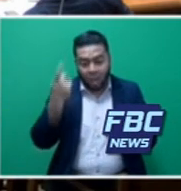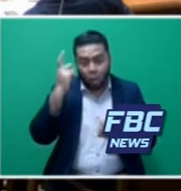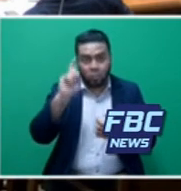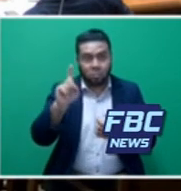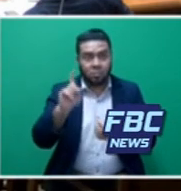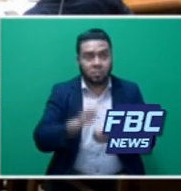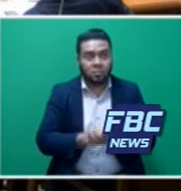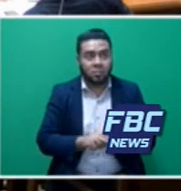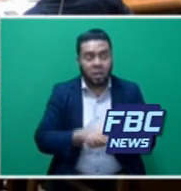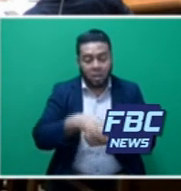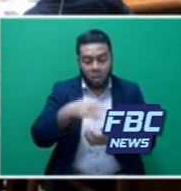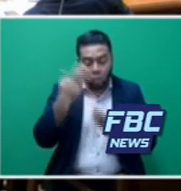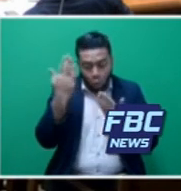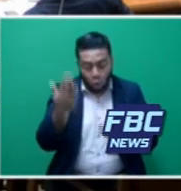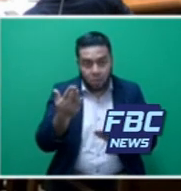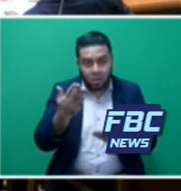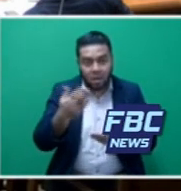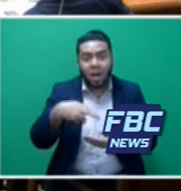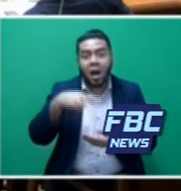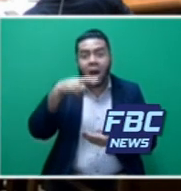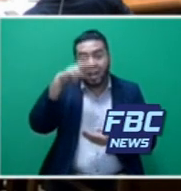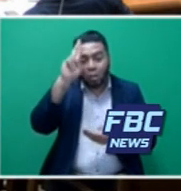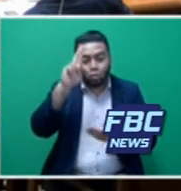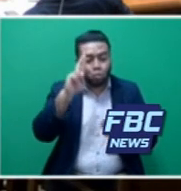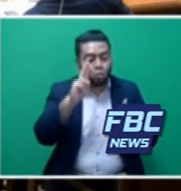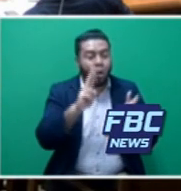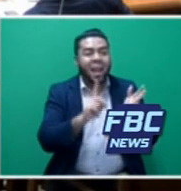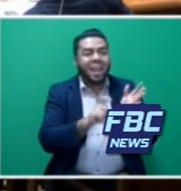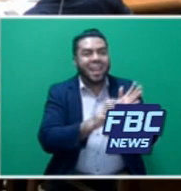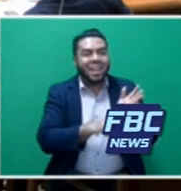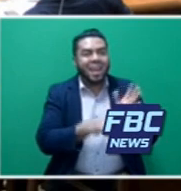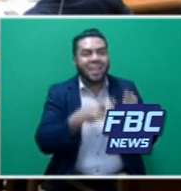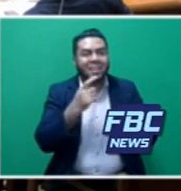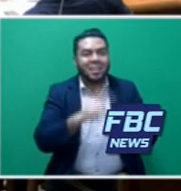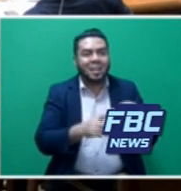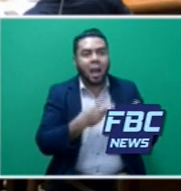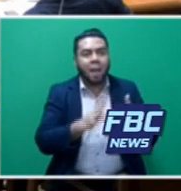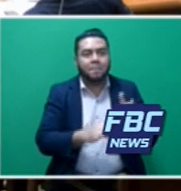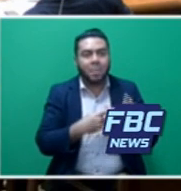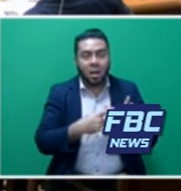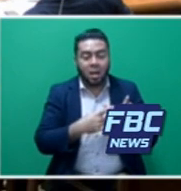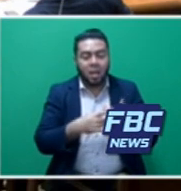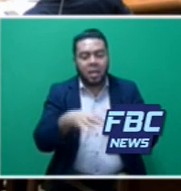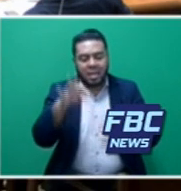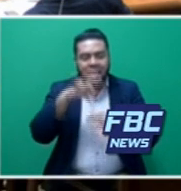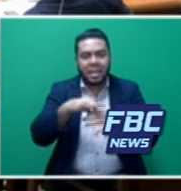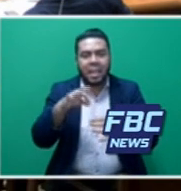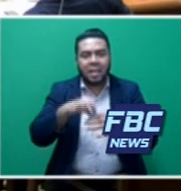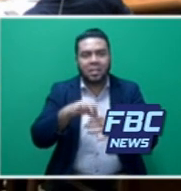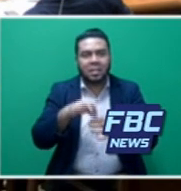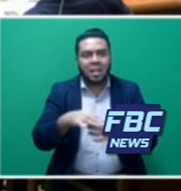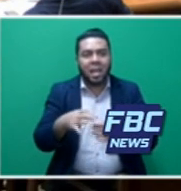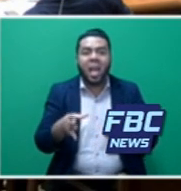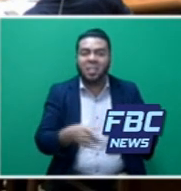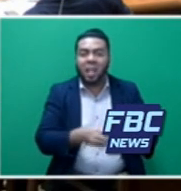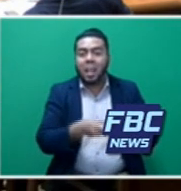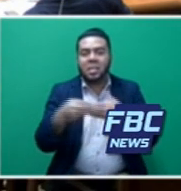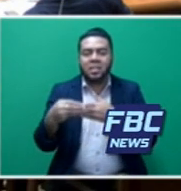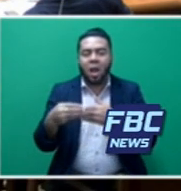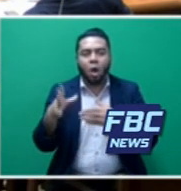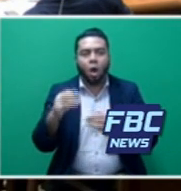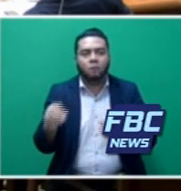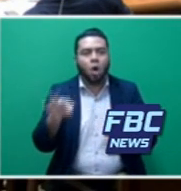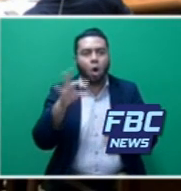declare the Honourable Ratu Naingama Lalambalavu elected as Leader of the